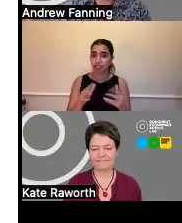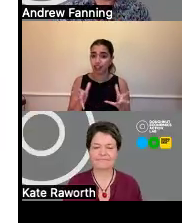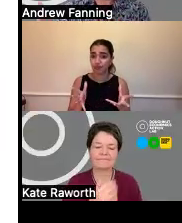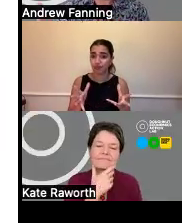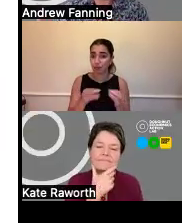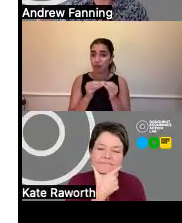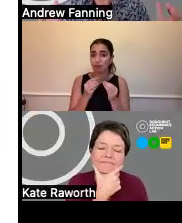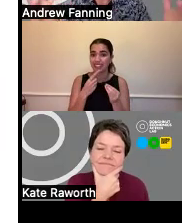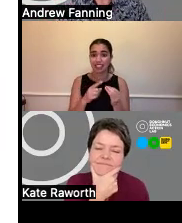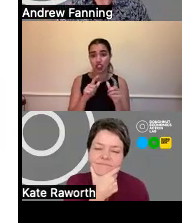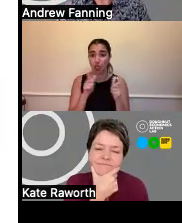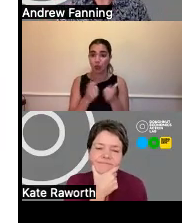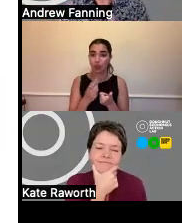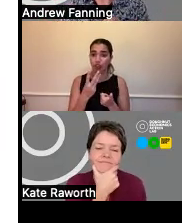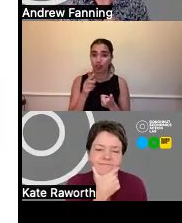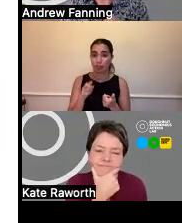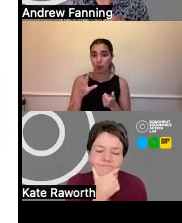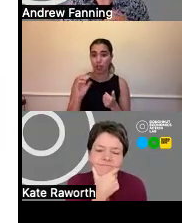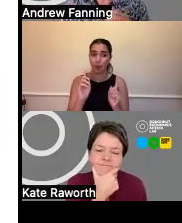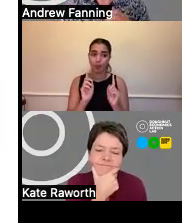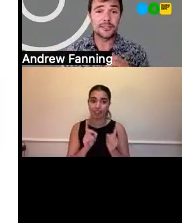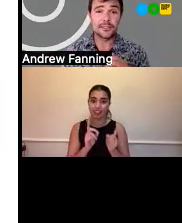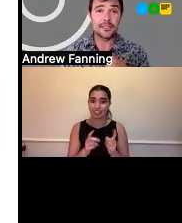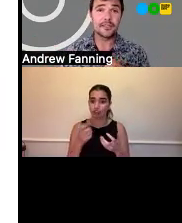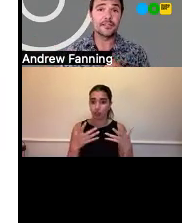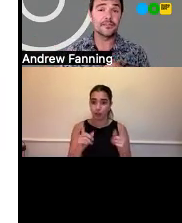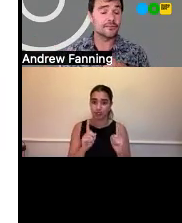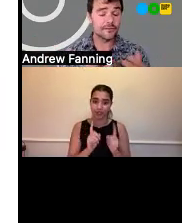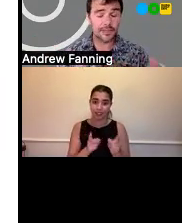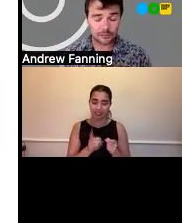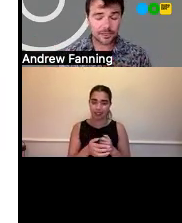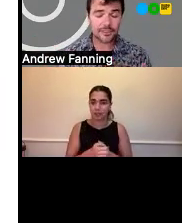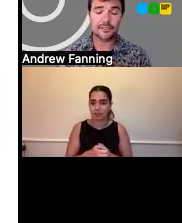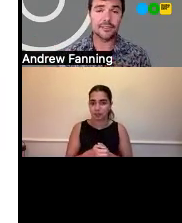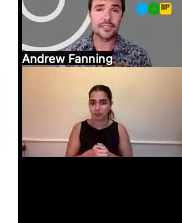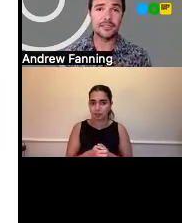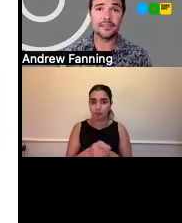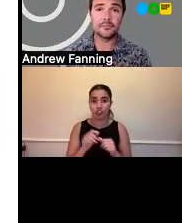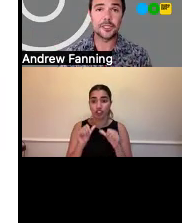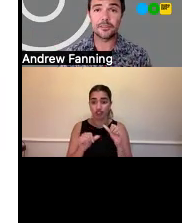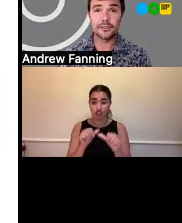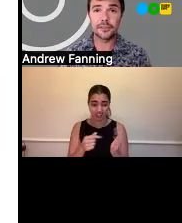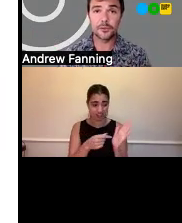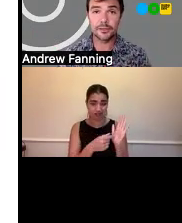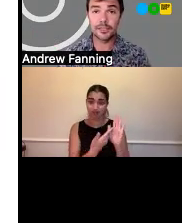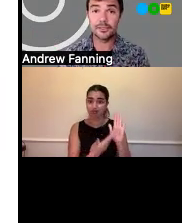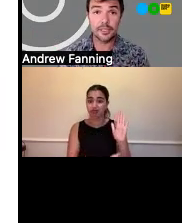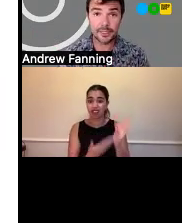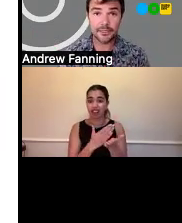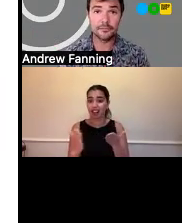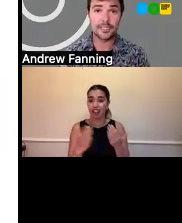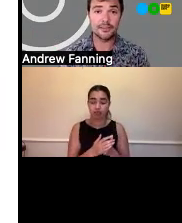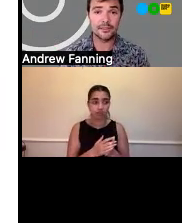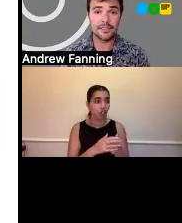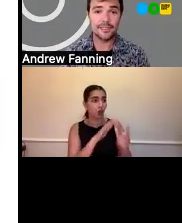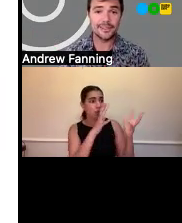says, this is Doughnut 3.0. These are some of the results. The trends are what it says on the tin. They're monitoring a world that is deeply